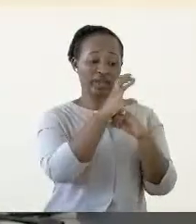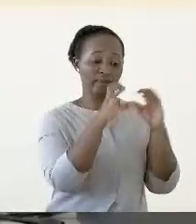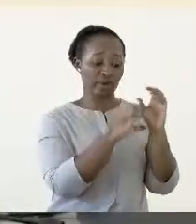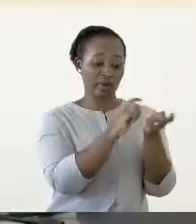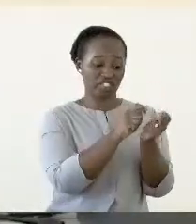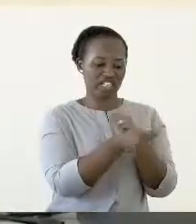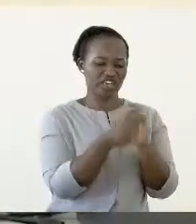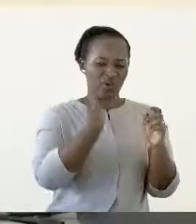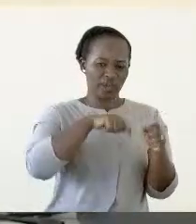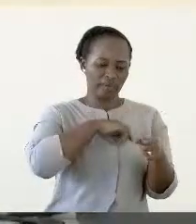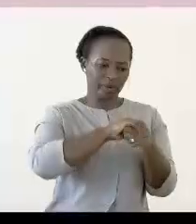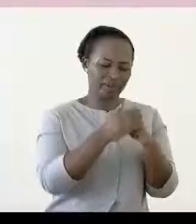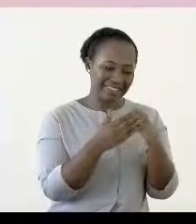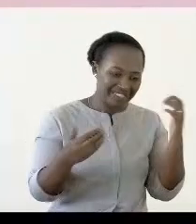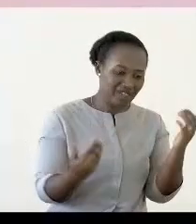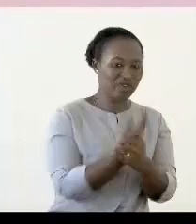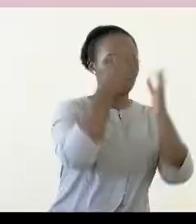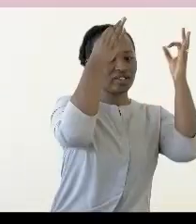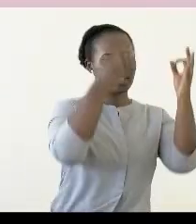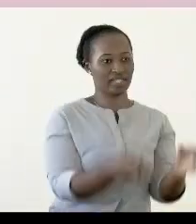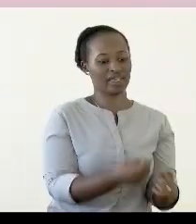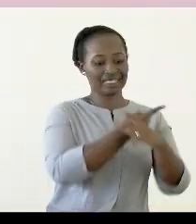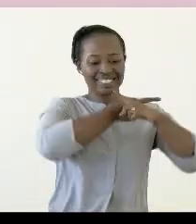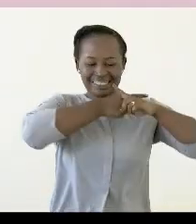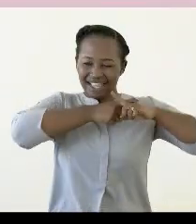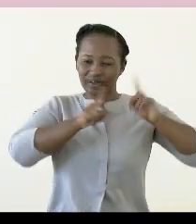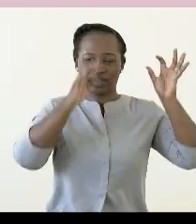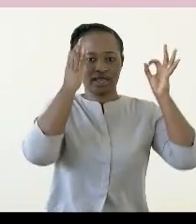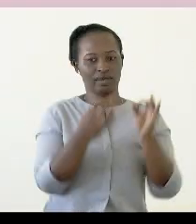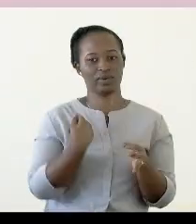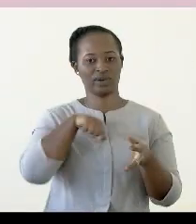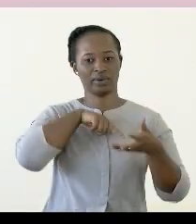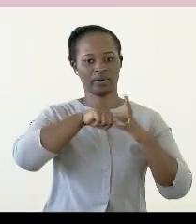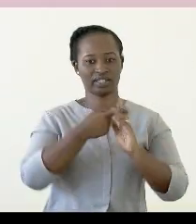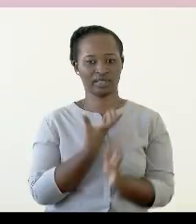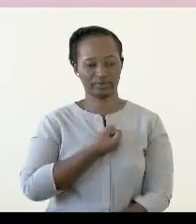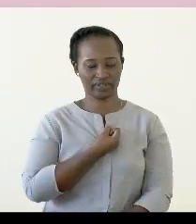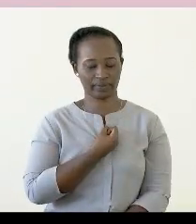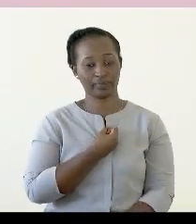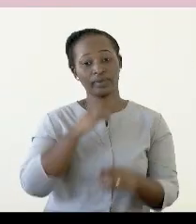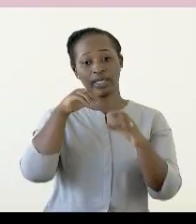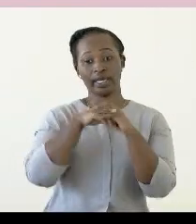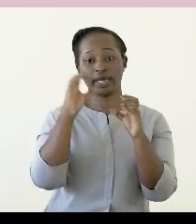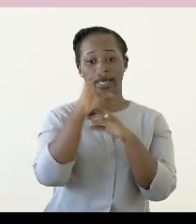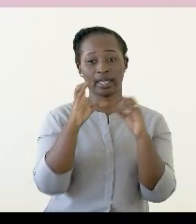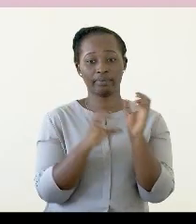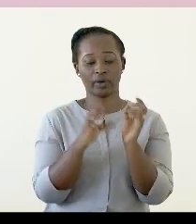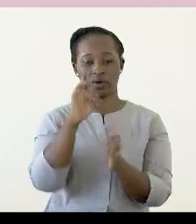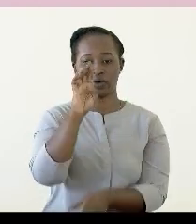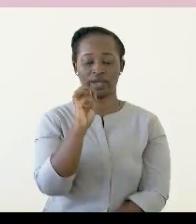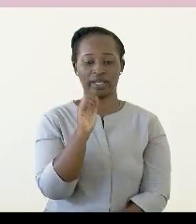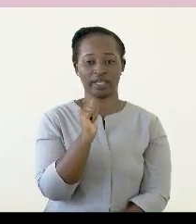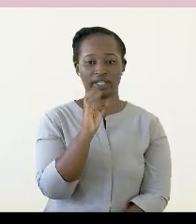which are totally different from the substances we started with. So in a chemical reaction, which